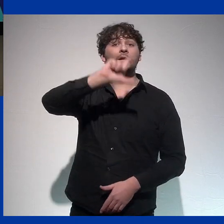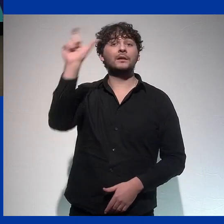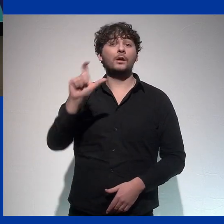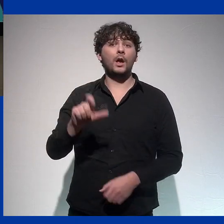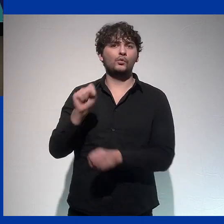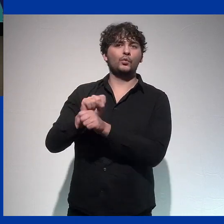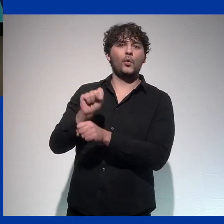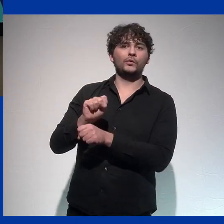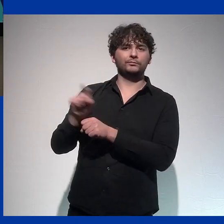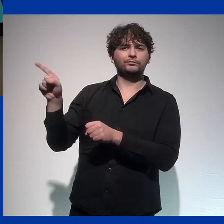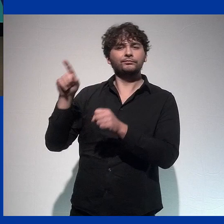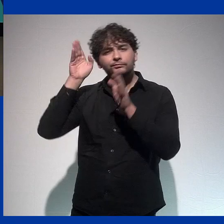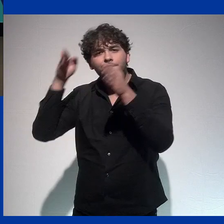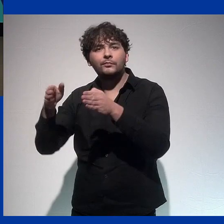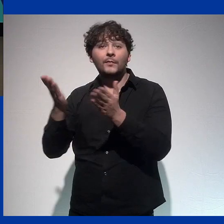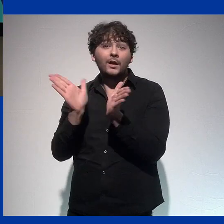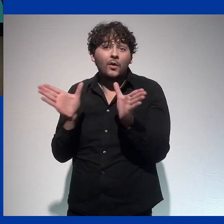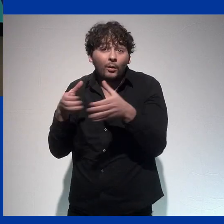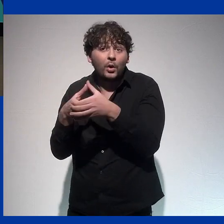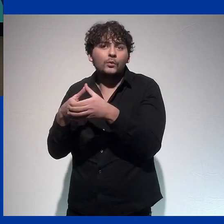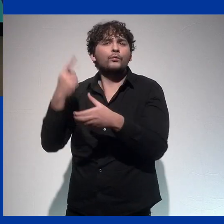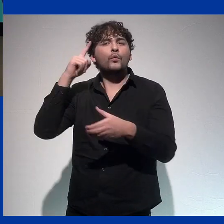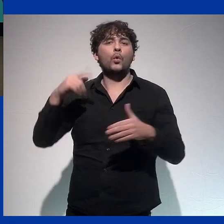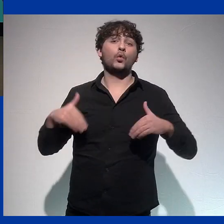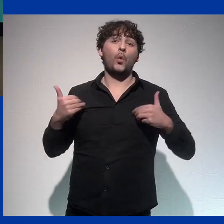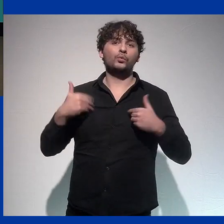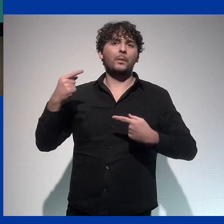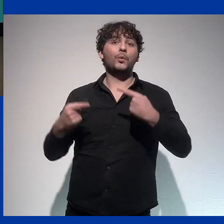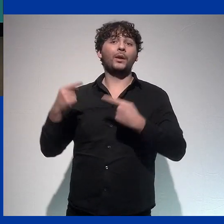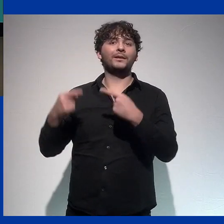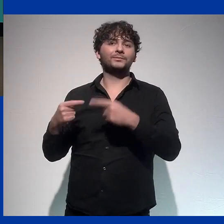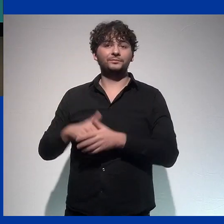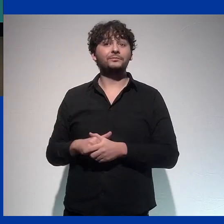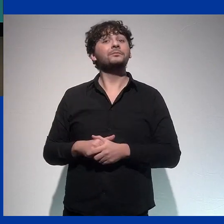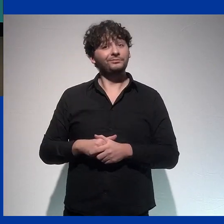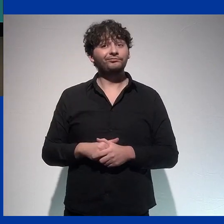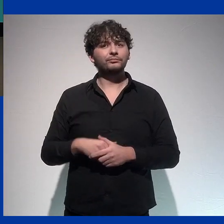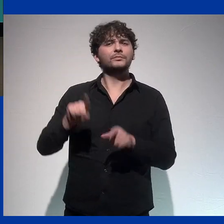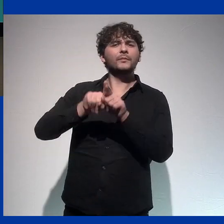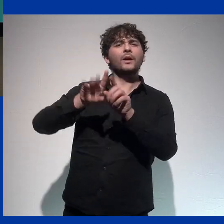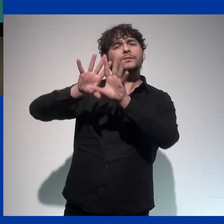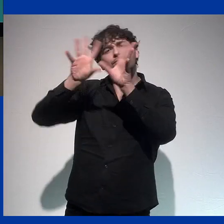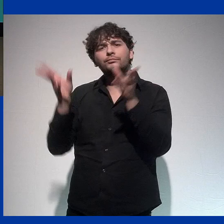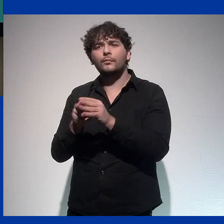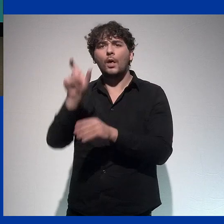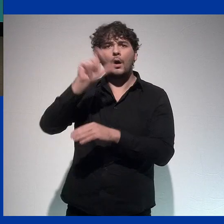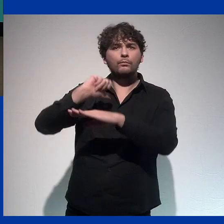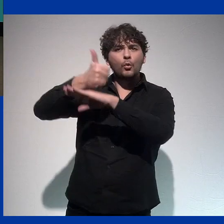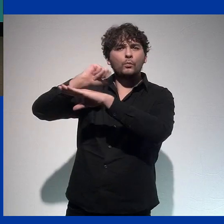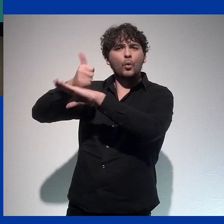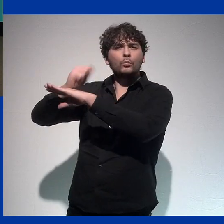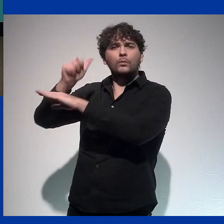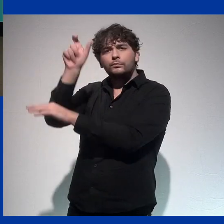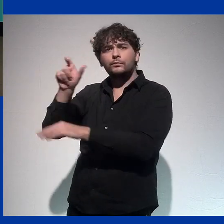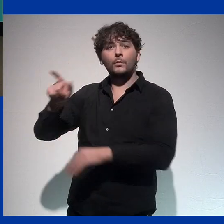forward the question, which national policy measures do you envisage to create better conditions for youth work in Italy? Go ahead,